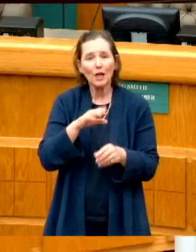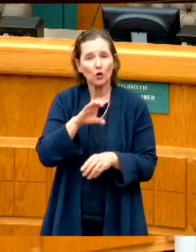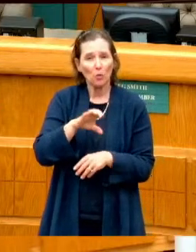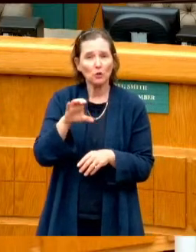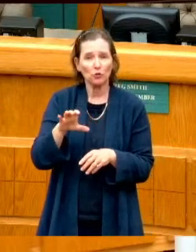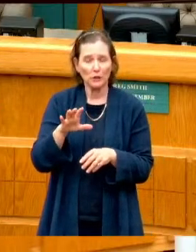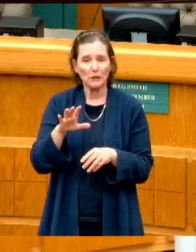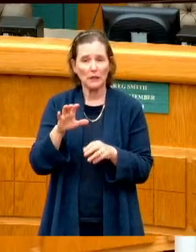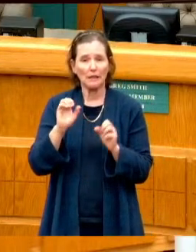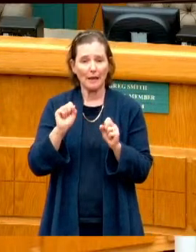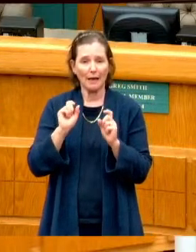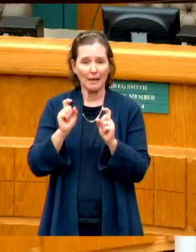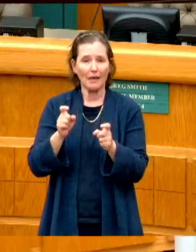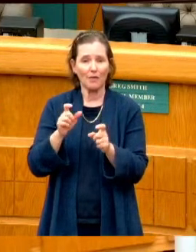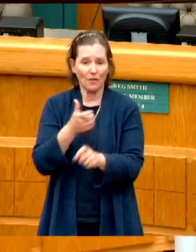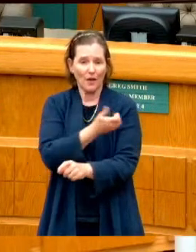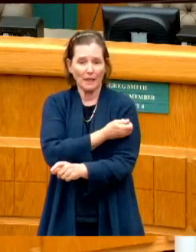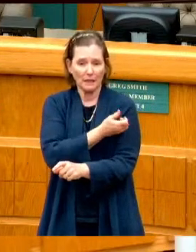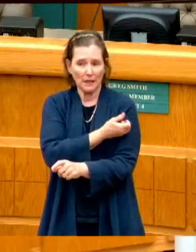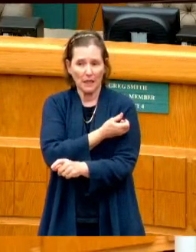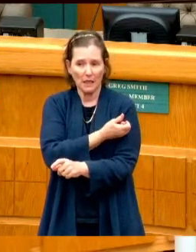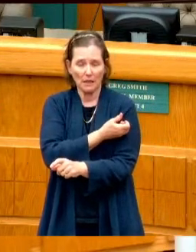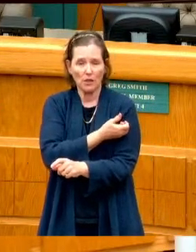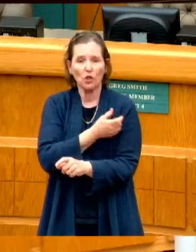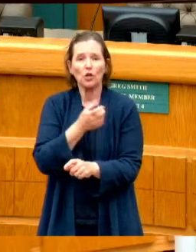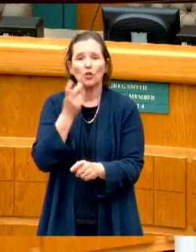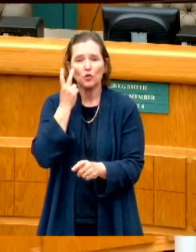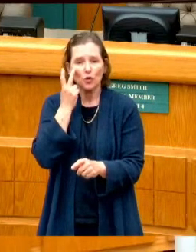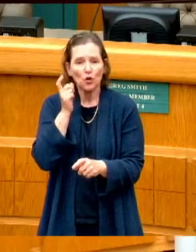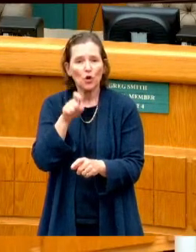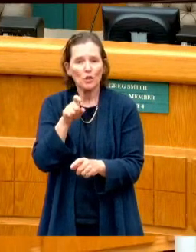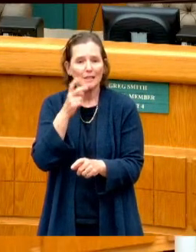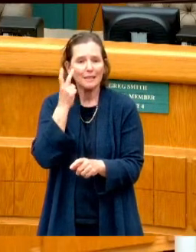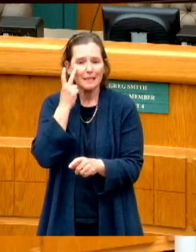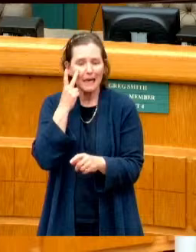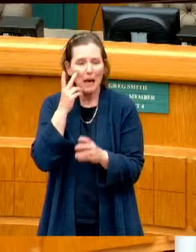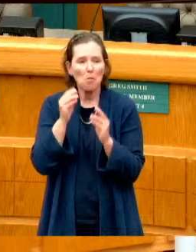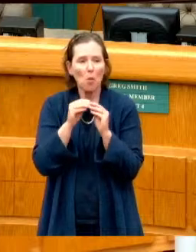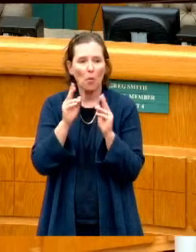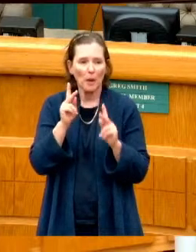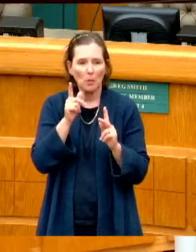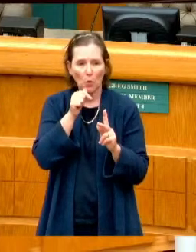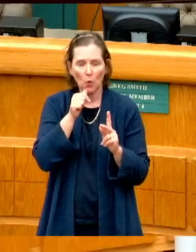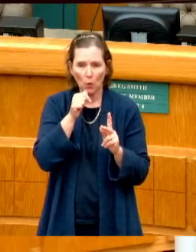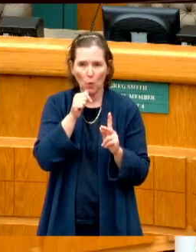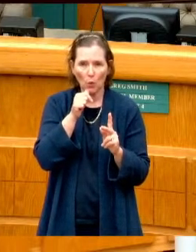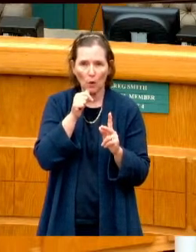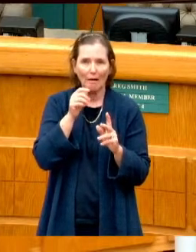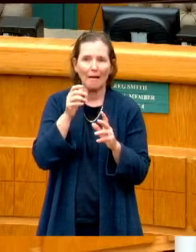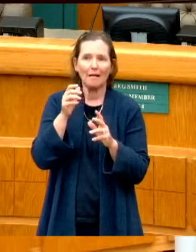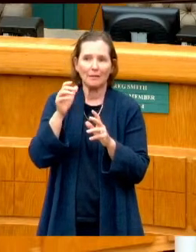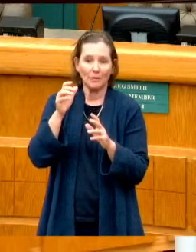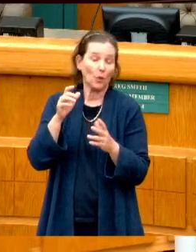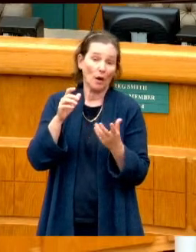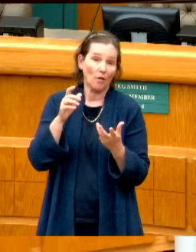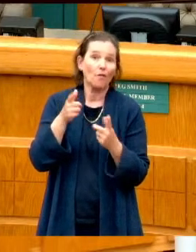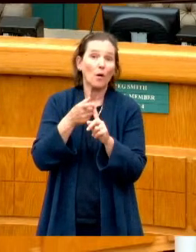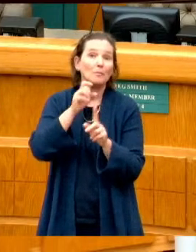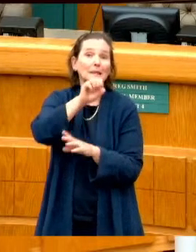and they too should receive increases in the number of vaccines they are receiving next week. So it's finally your